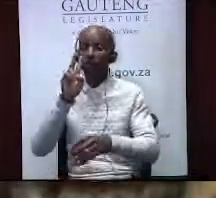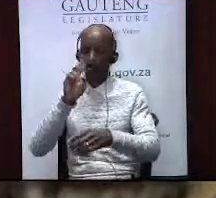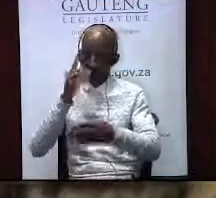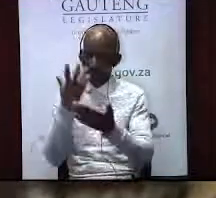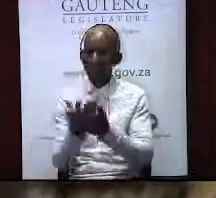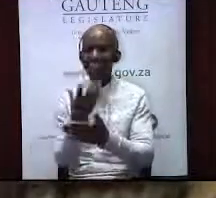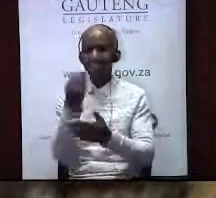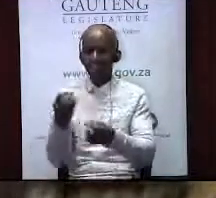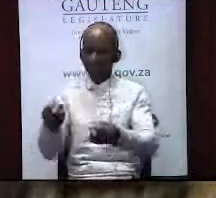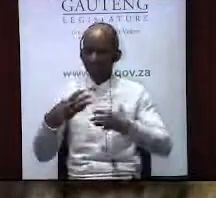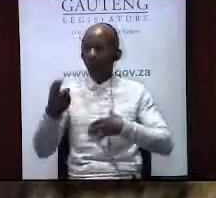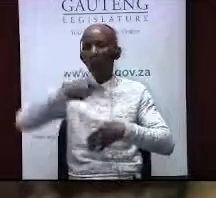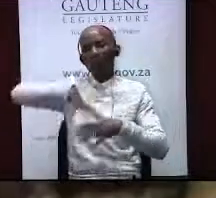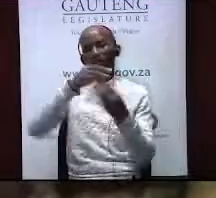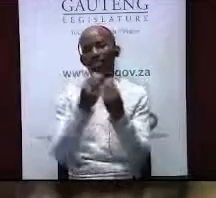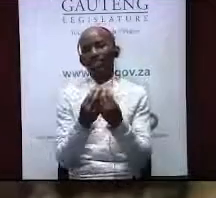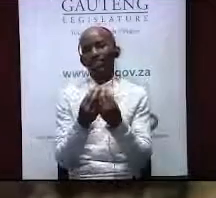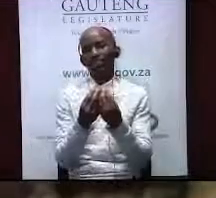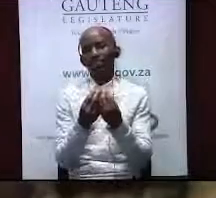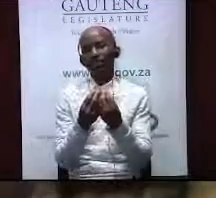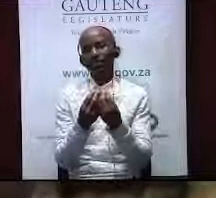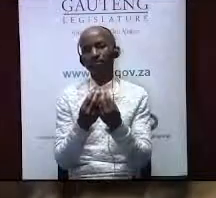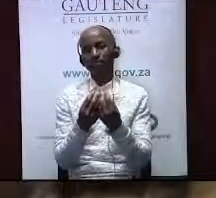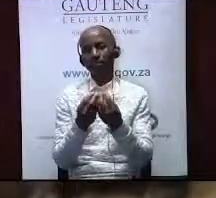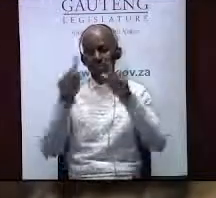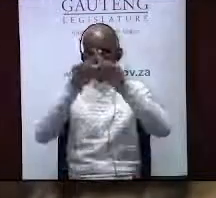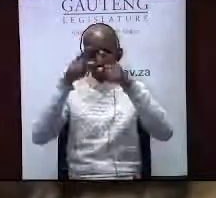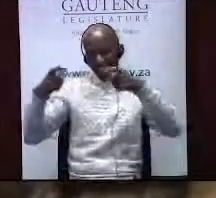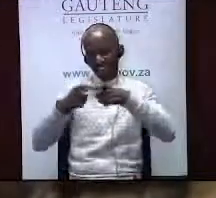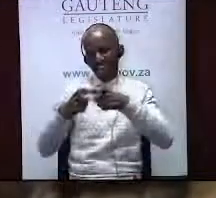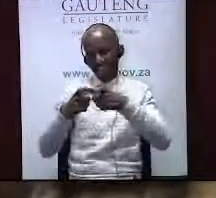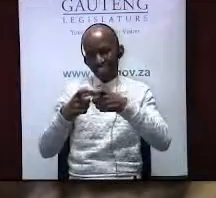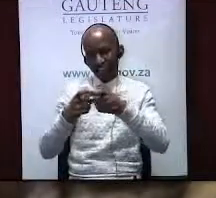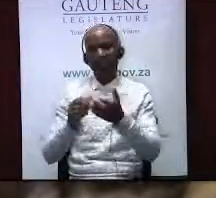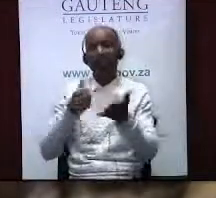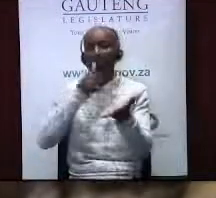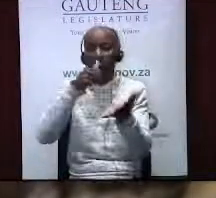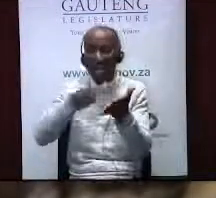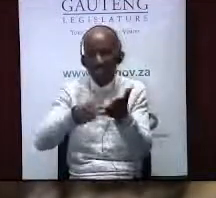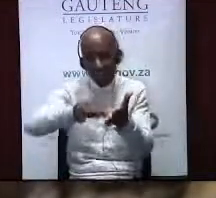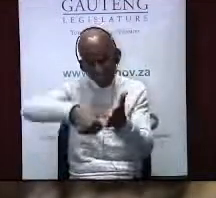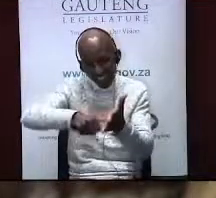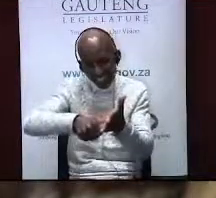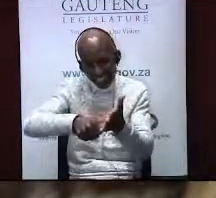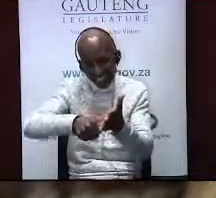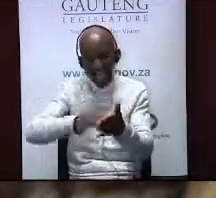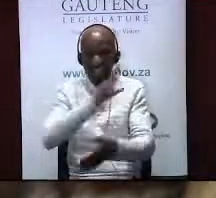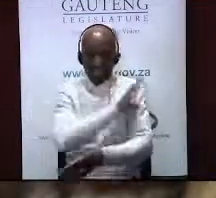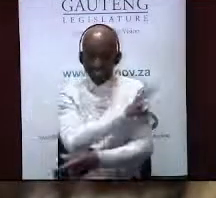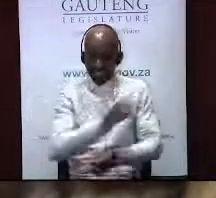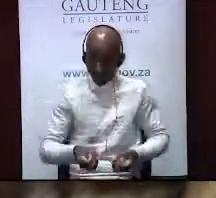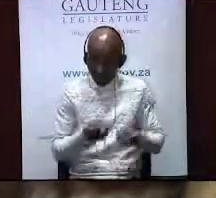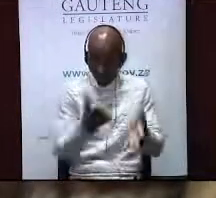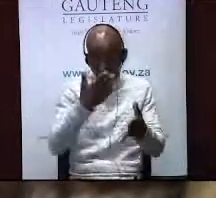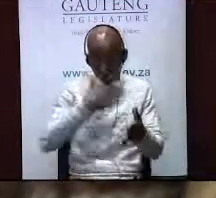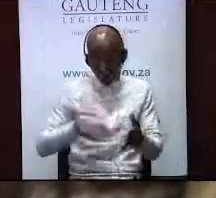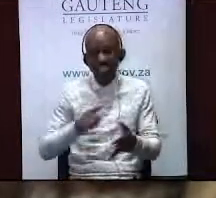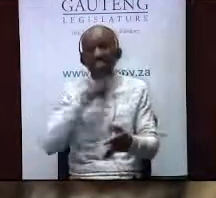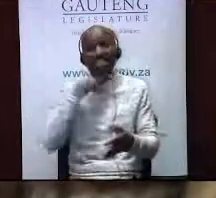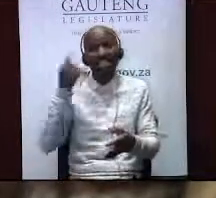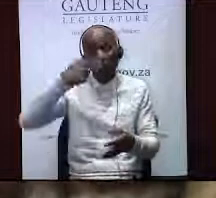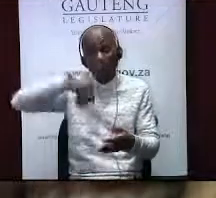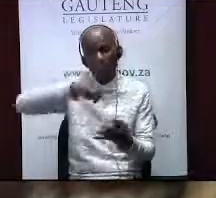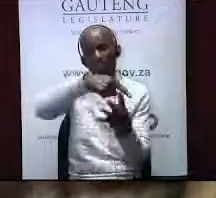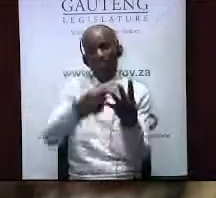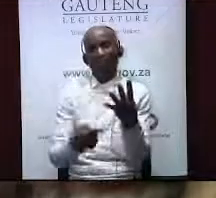must hand over everything. Cut ya di grants, cut ya clinic, hand over. I wanted to kill all my